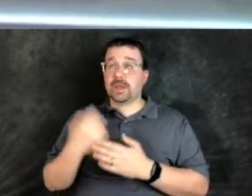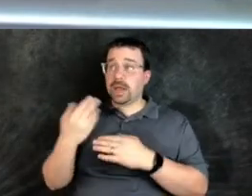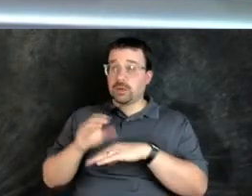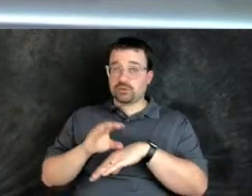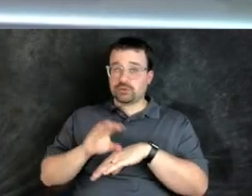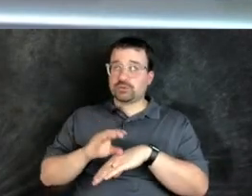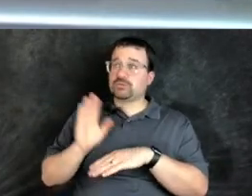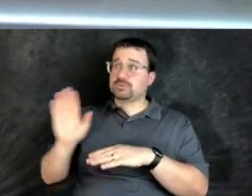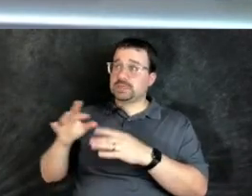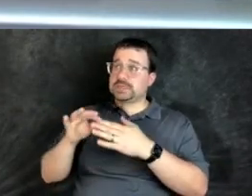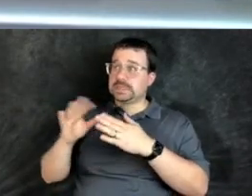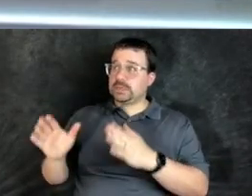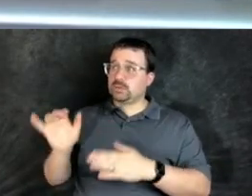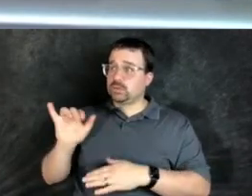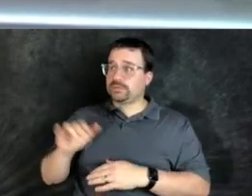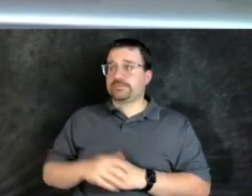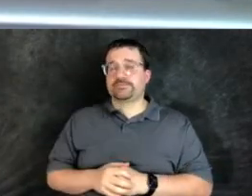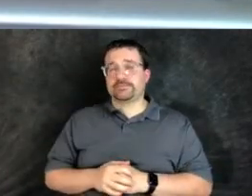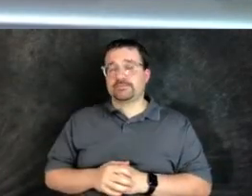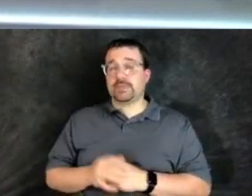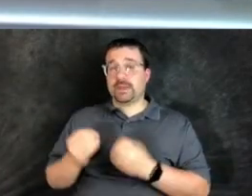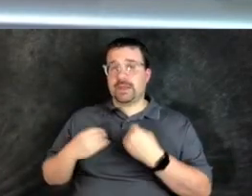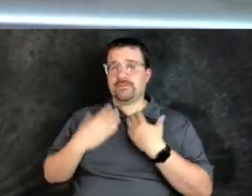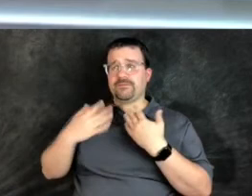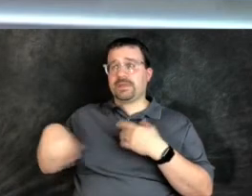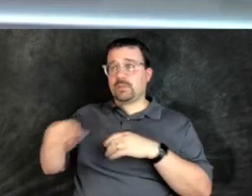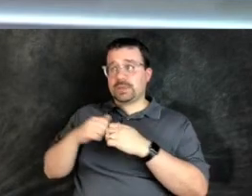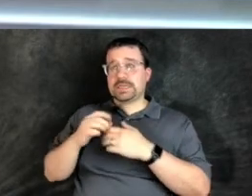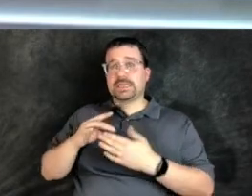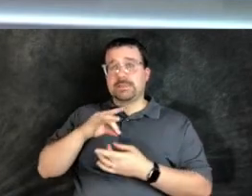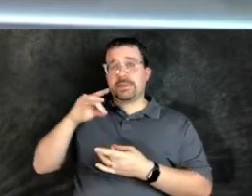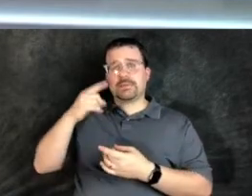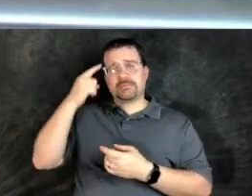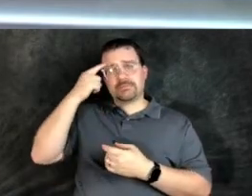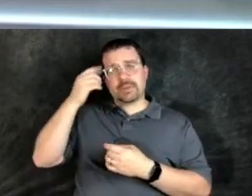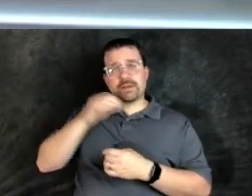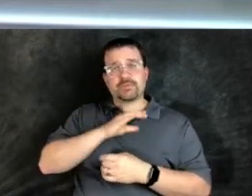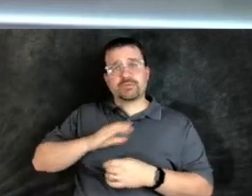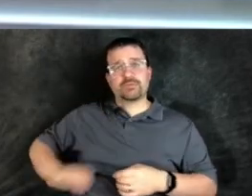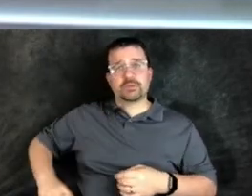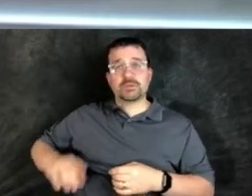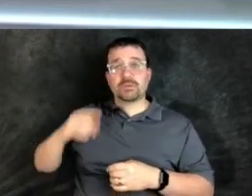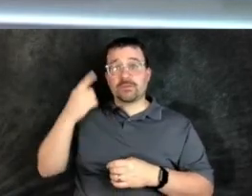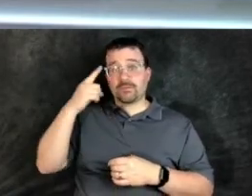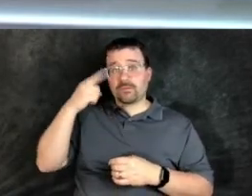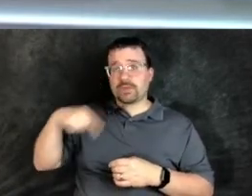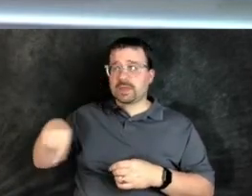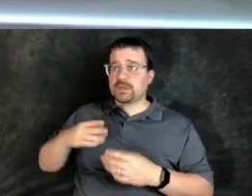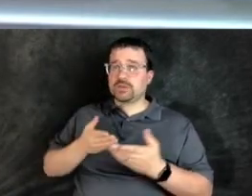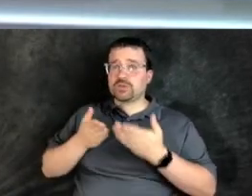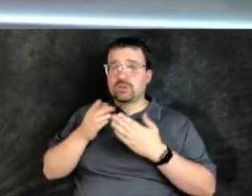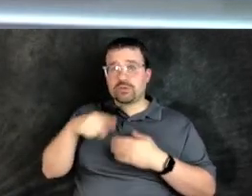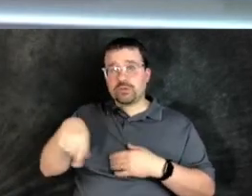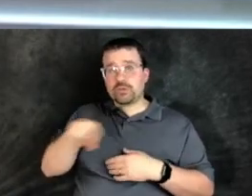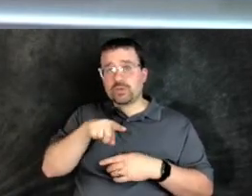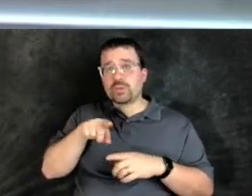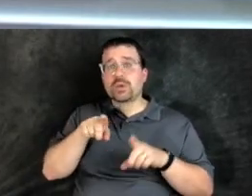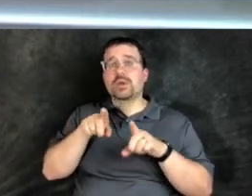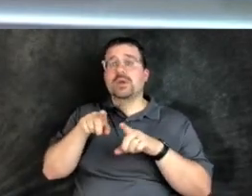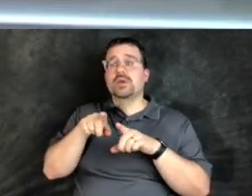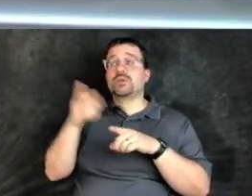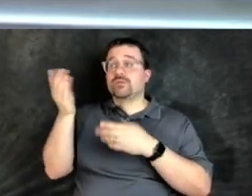leaders, fill them with the spirit and mind of Christ so that they would serve you and others.